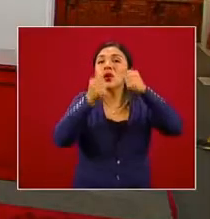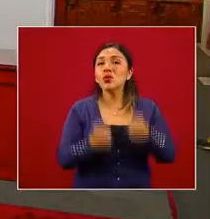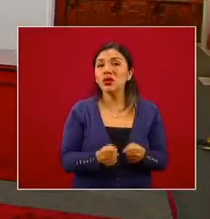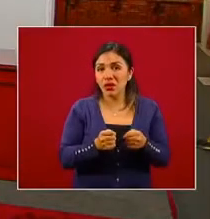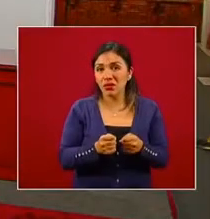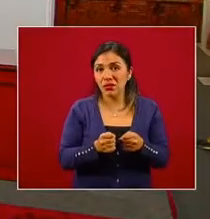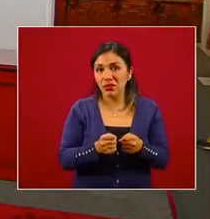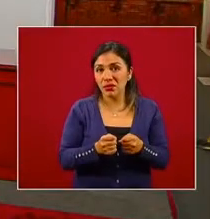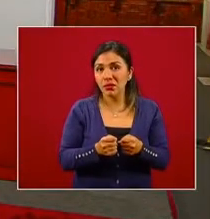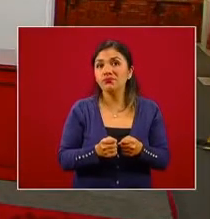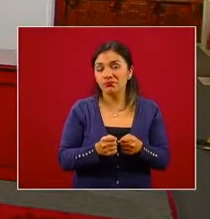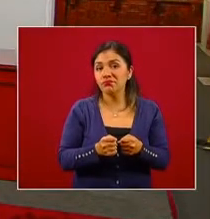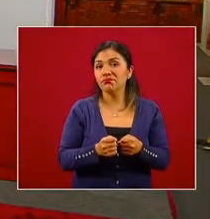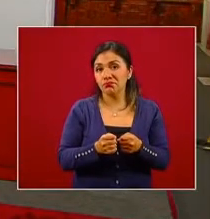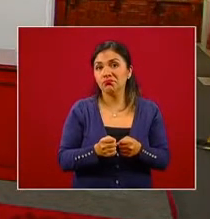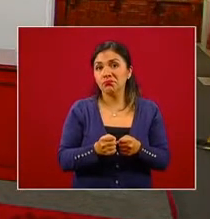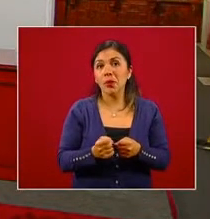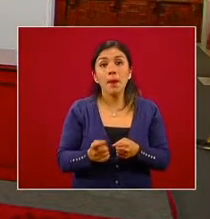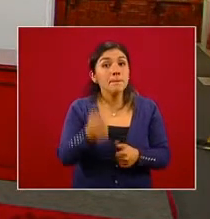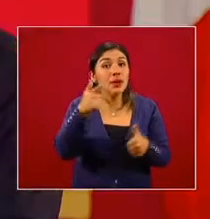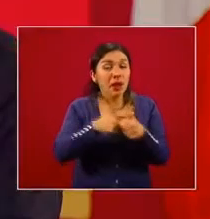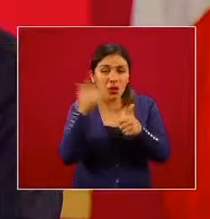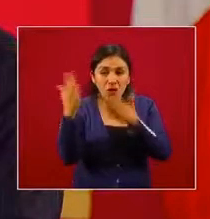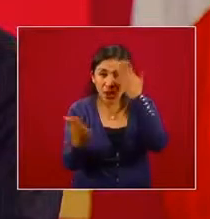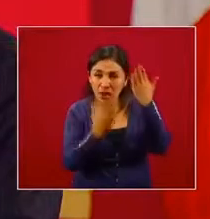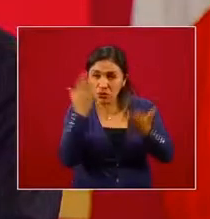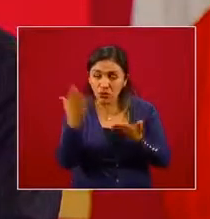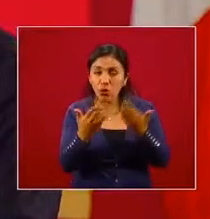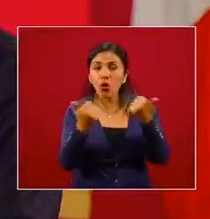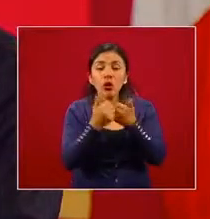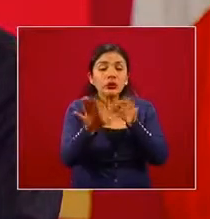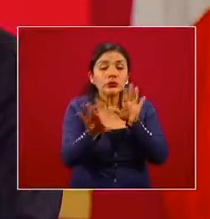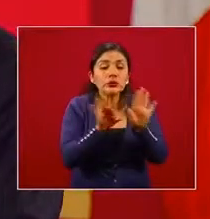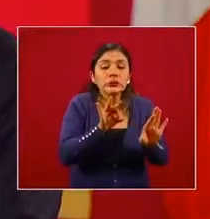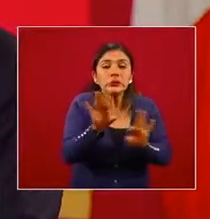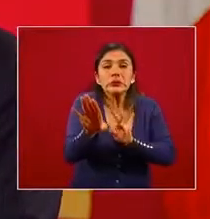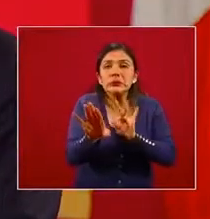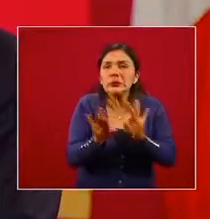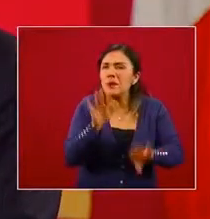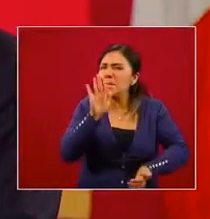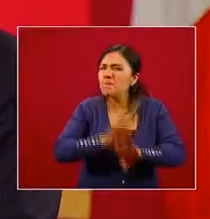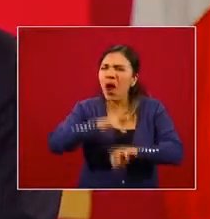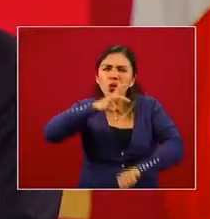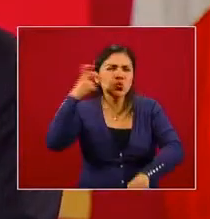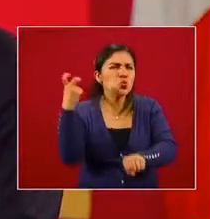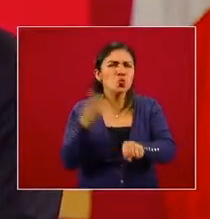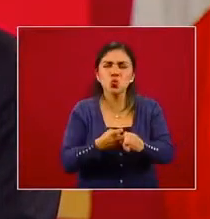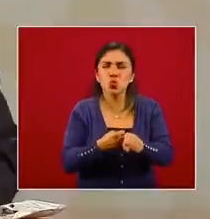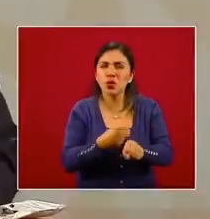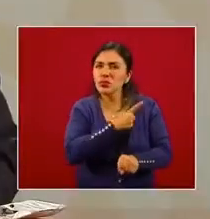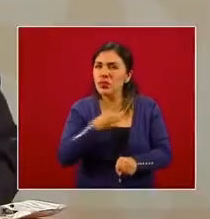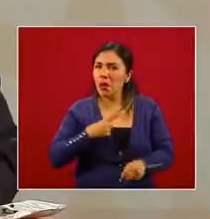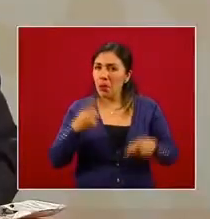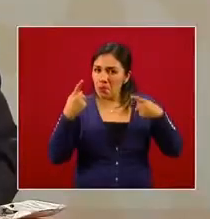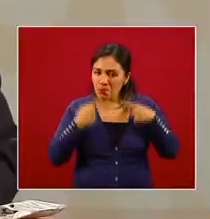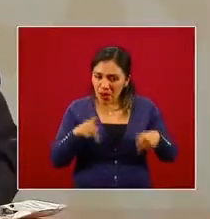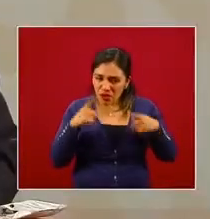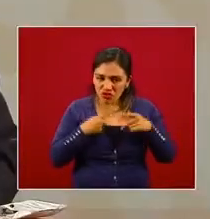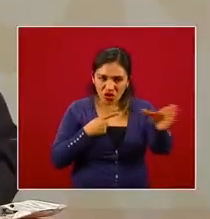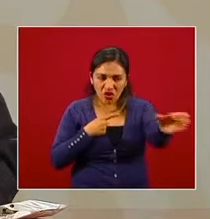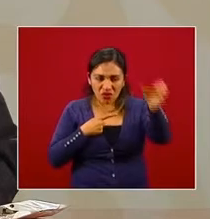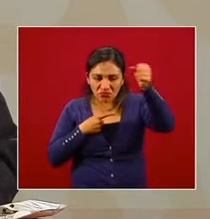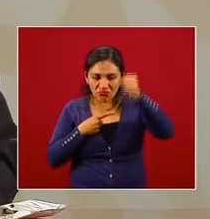above all else, we have to highlight safety always. And we have very demanding